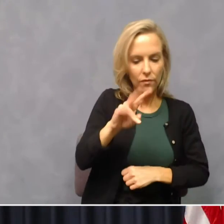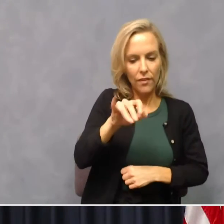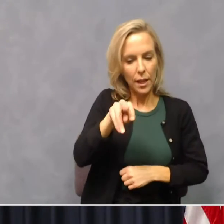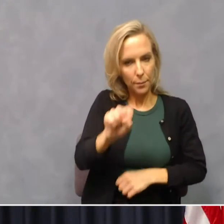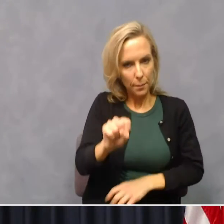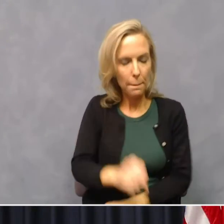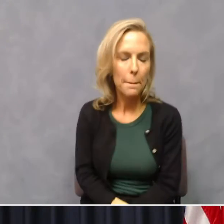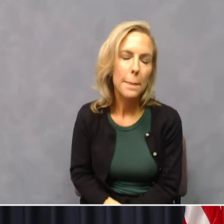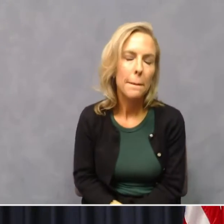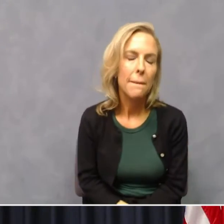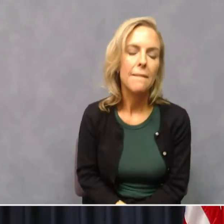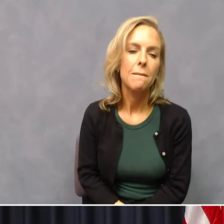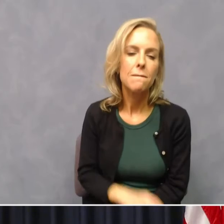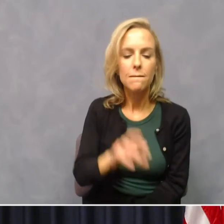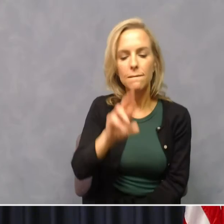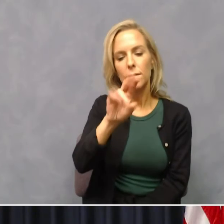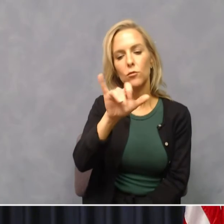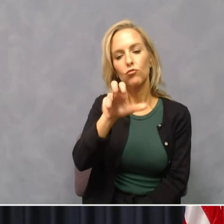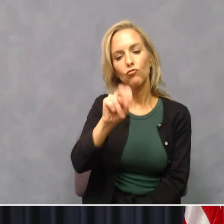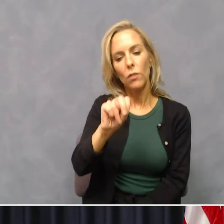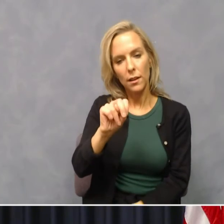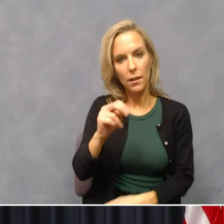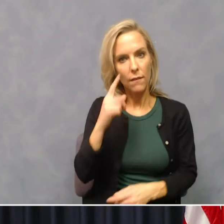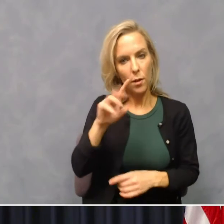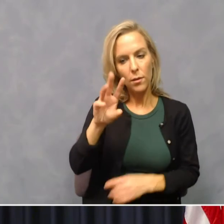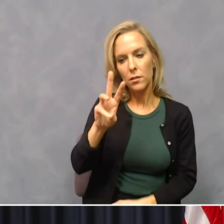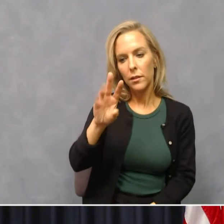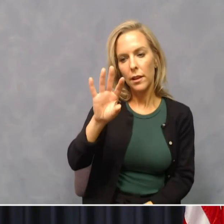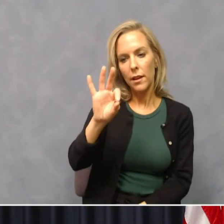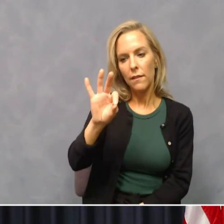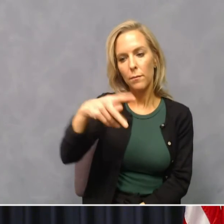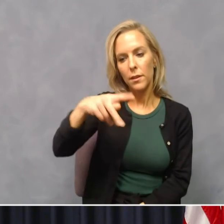All right, Ryan Van Velzer from WFPL.